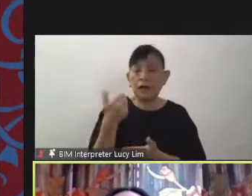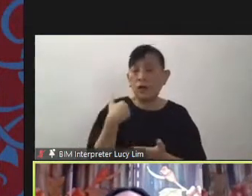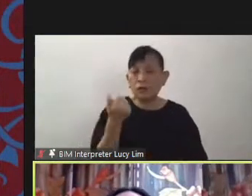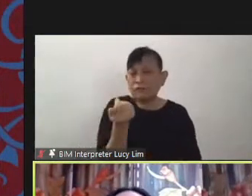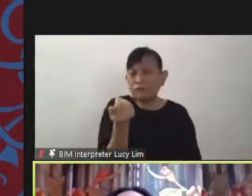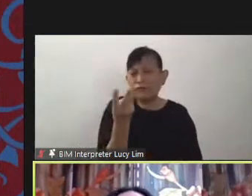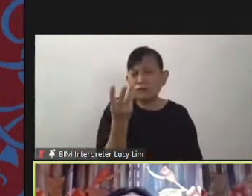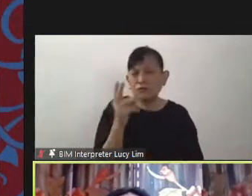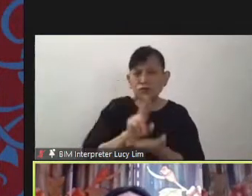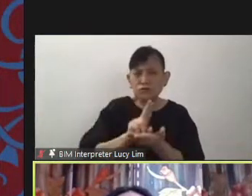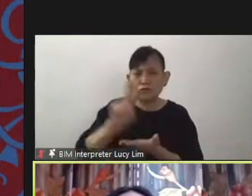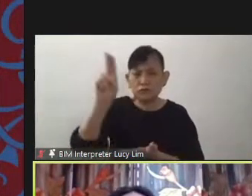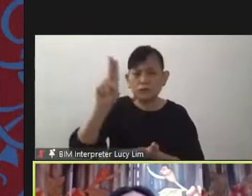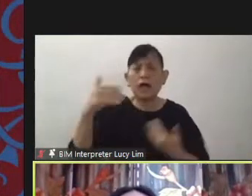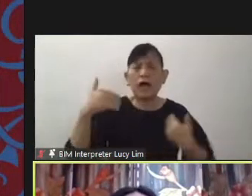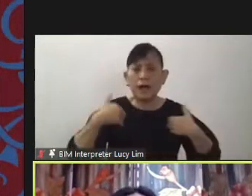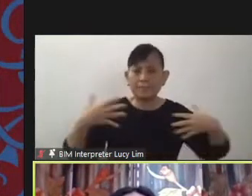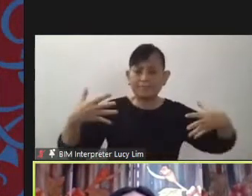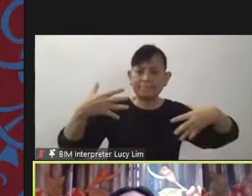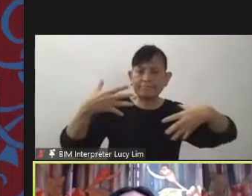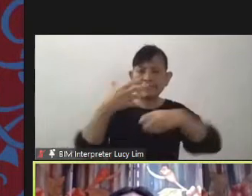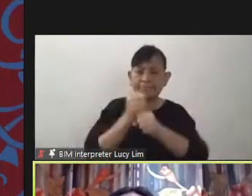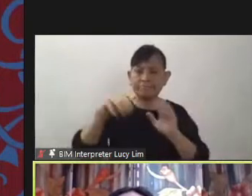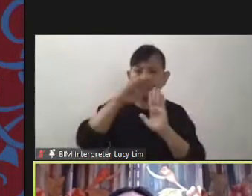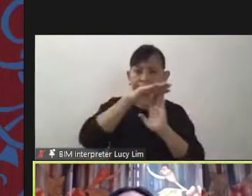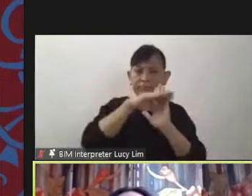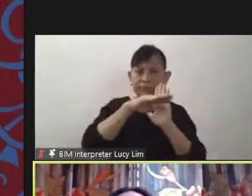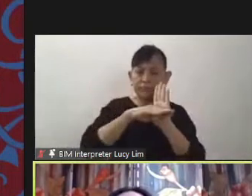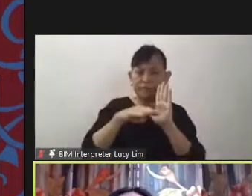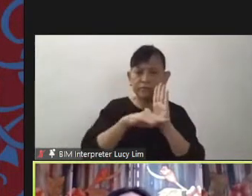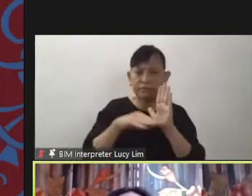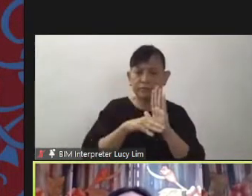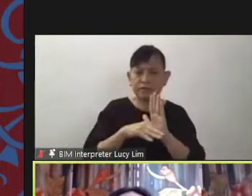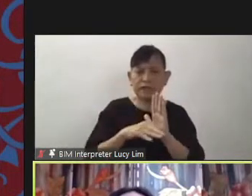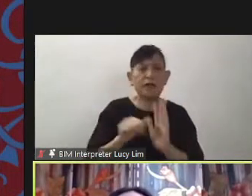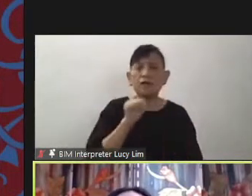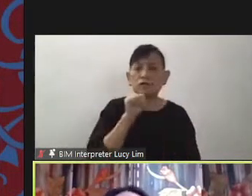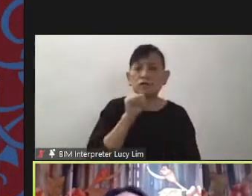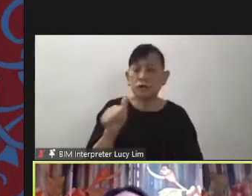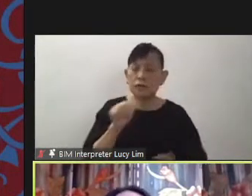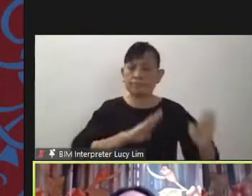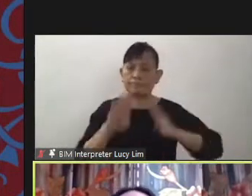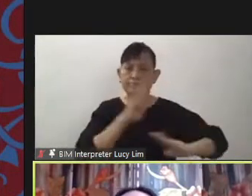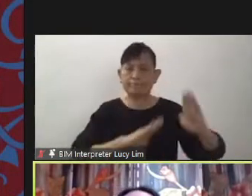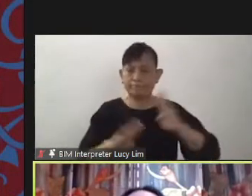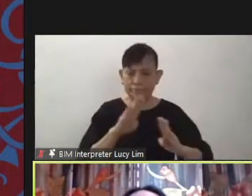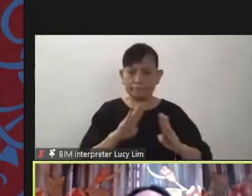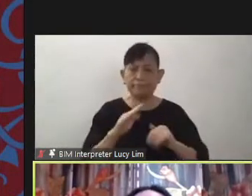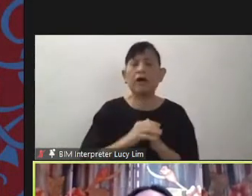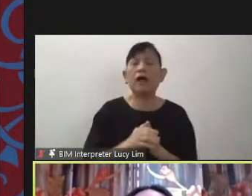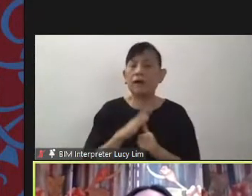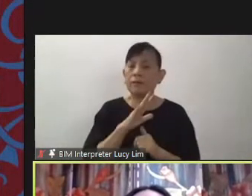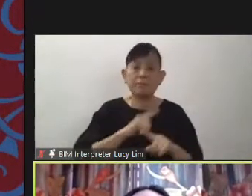Malaysia have a comprehensive sexual misconduct policy, which creates an unsafe environment for learning.